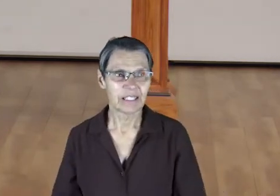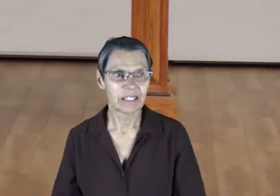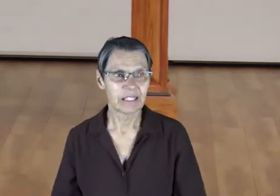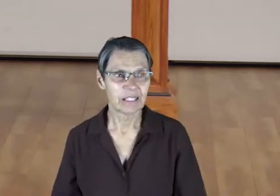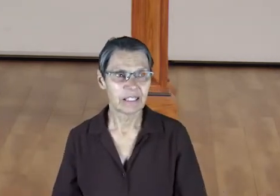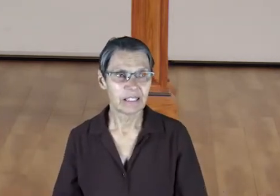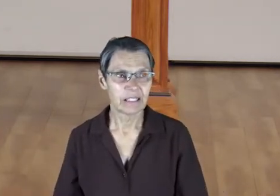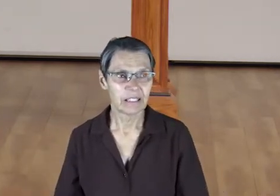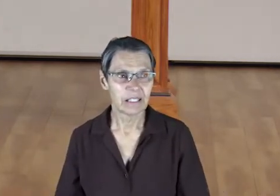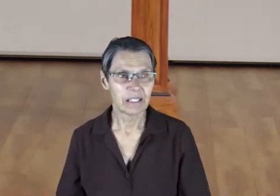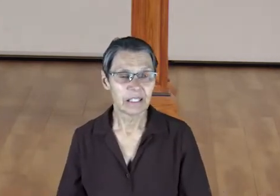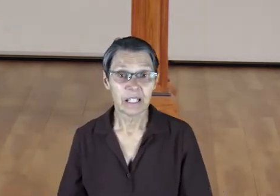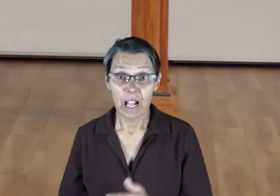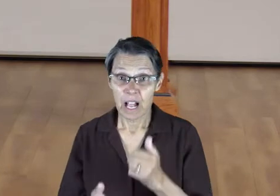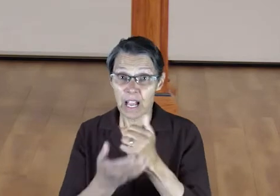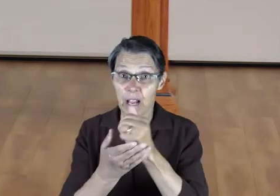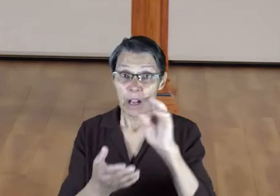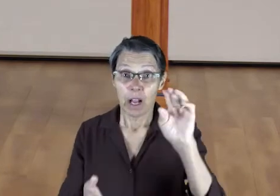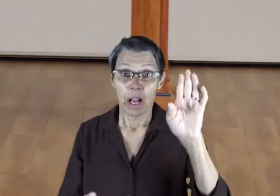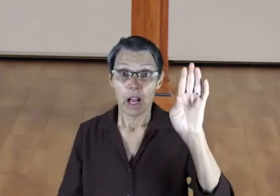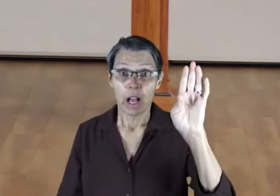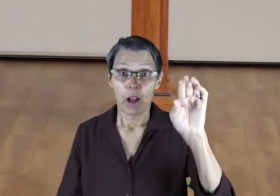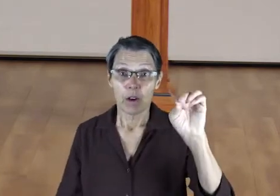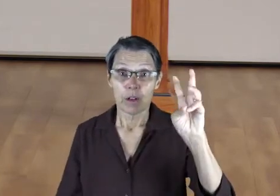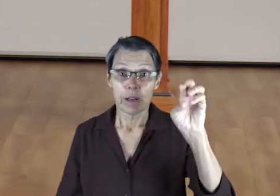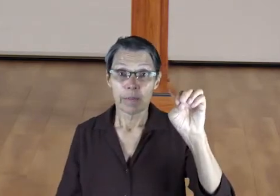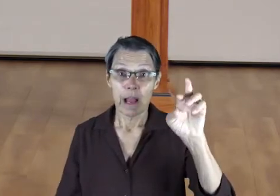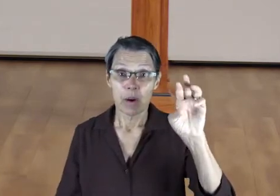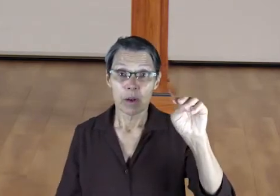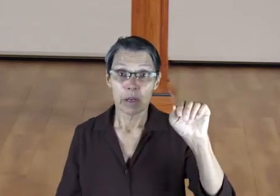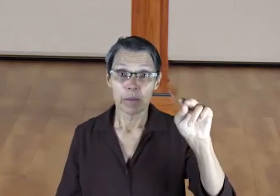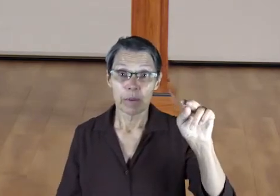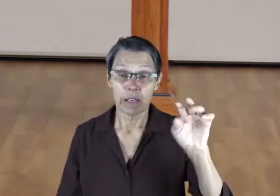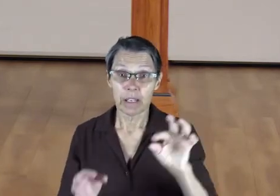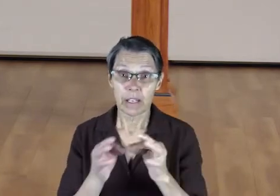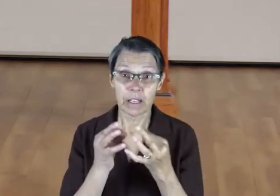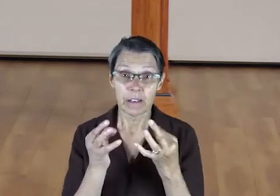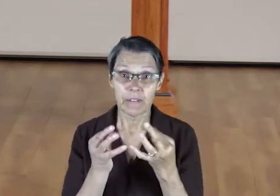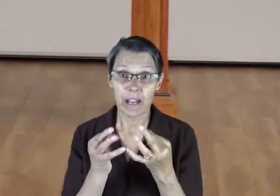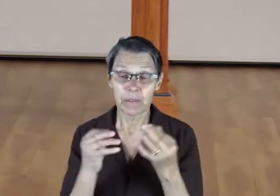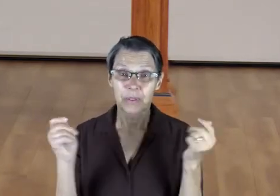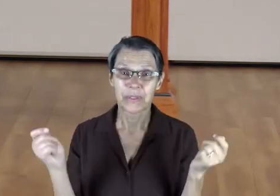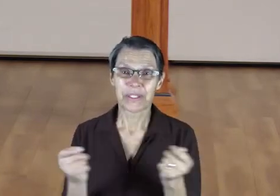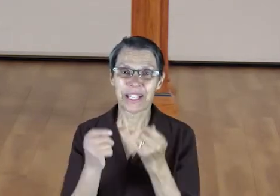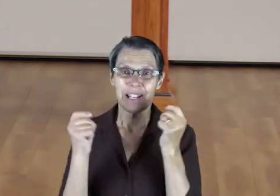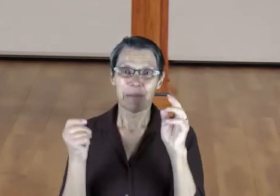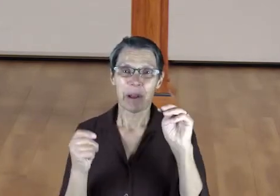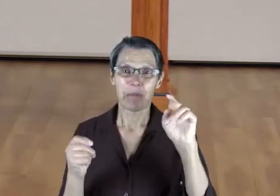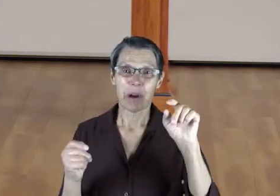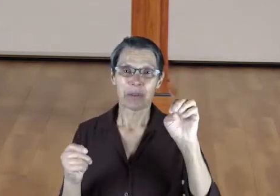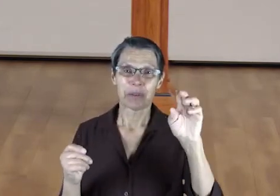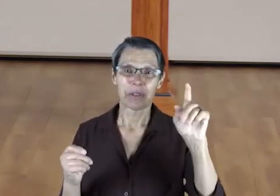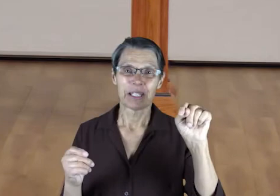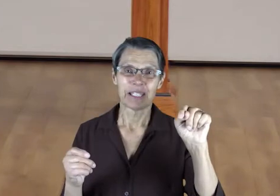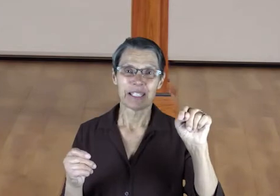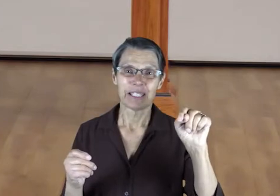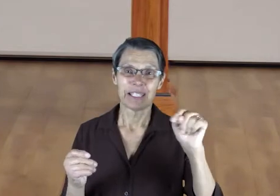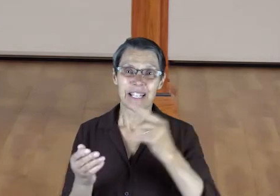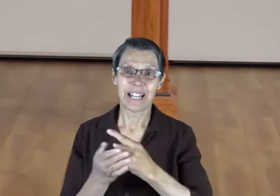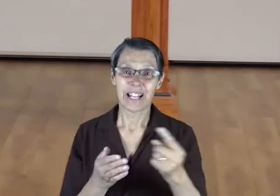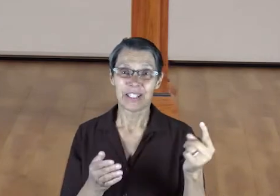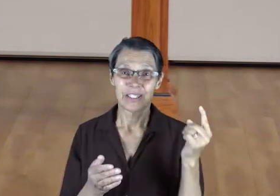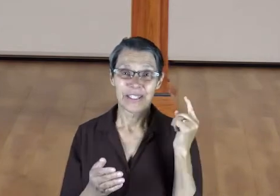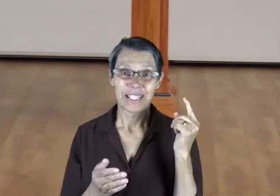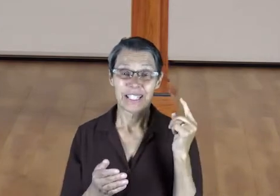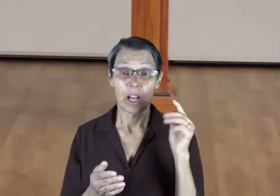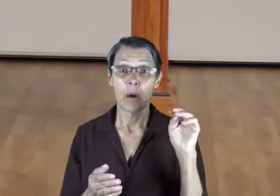I helped the Bowermans celebrate Margaret last week, and she was in her early 90s. So